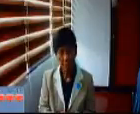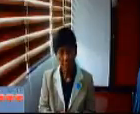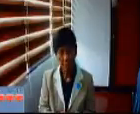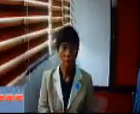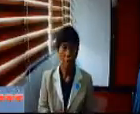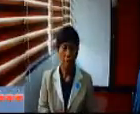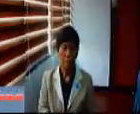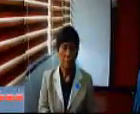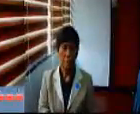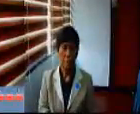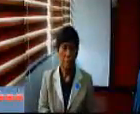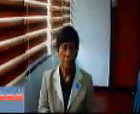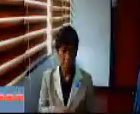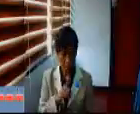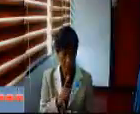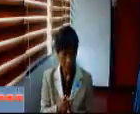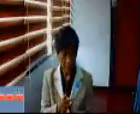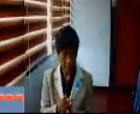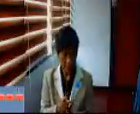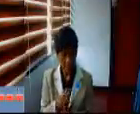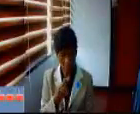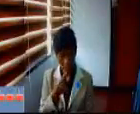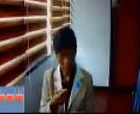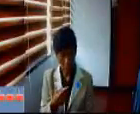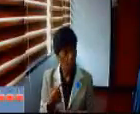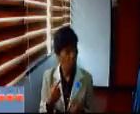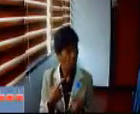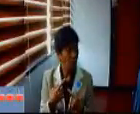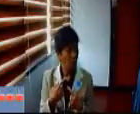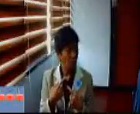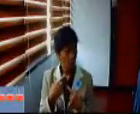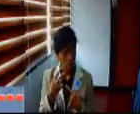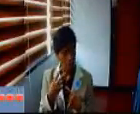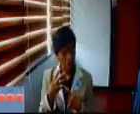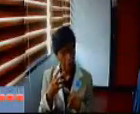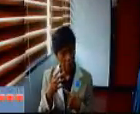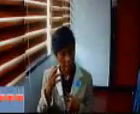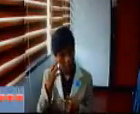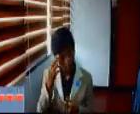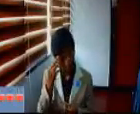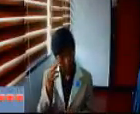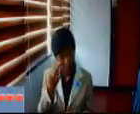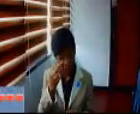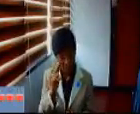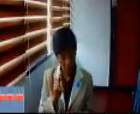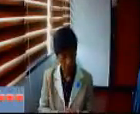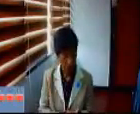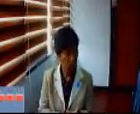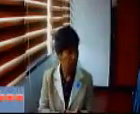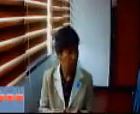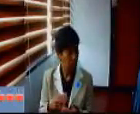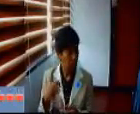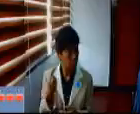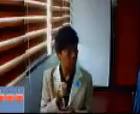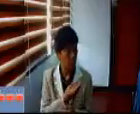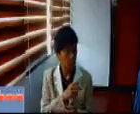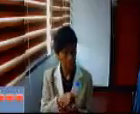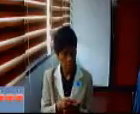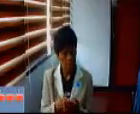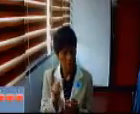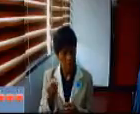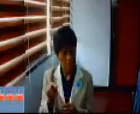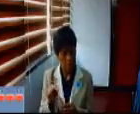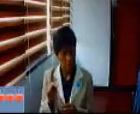And in fact, what I'm saying is that there's actually already recognition on our part that we need to